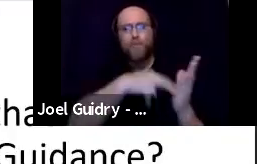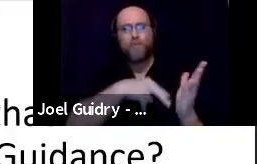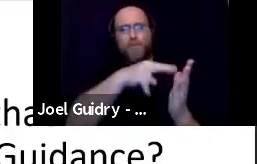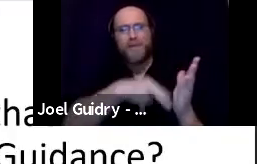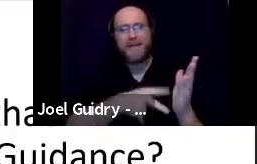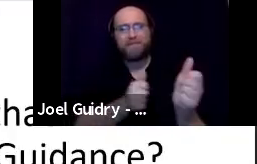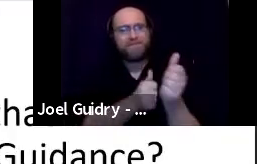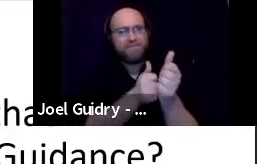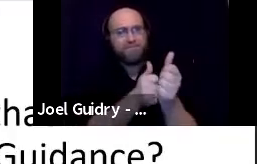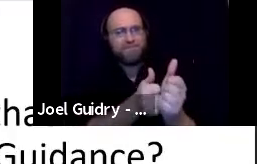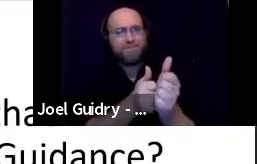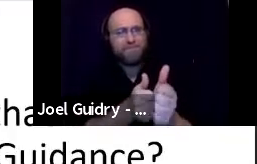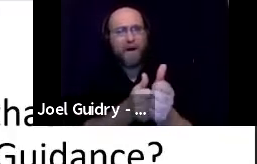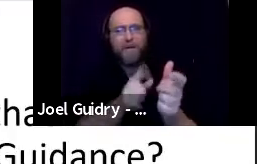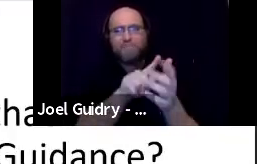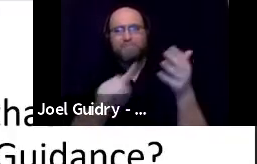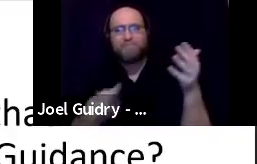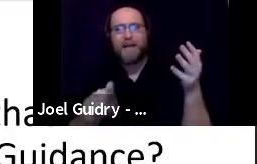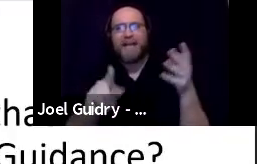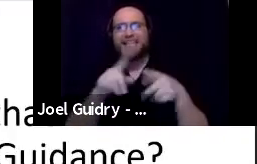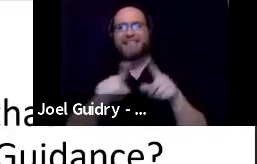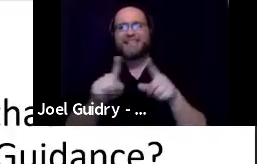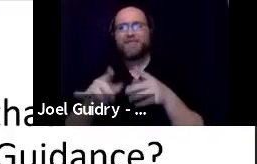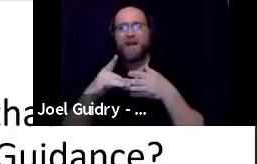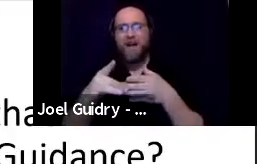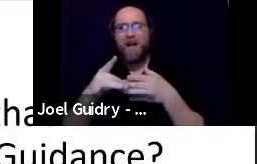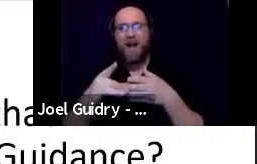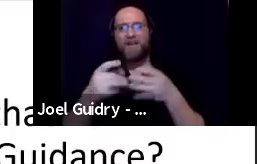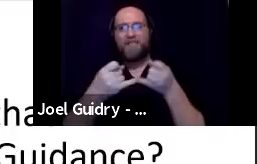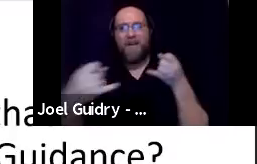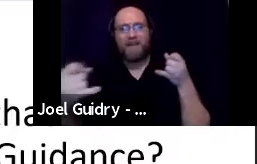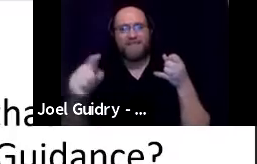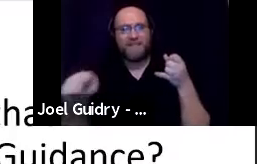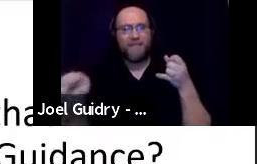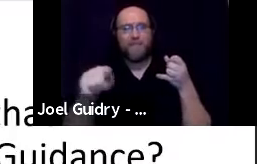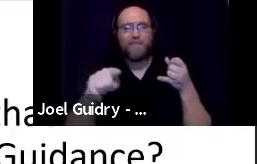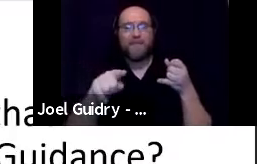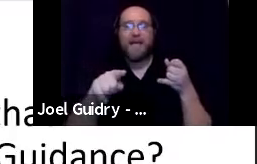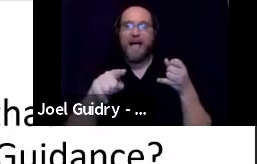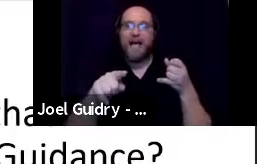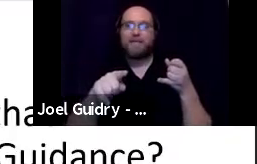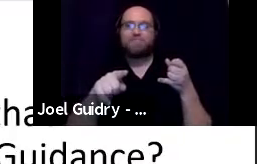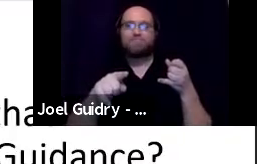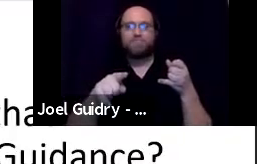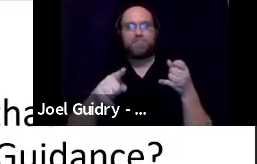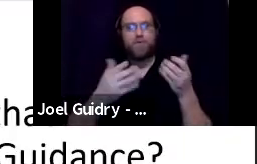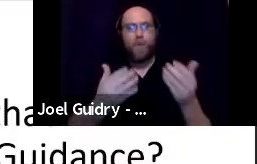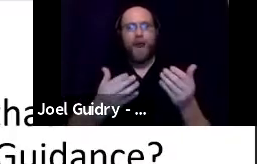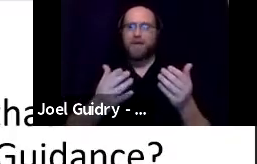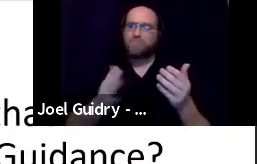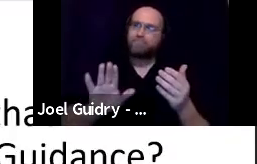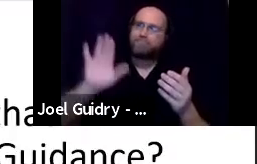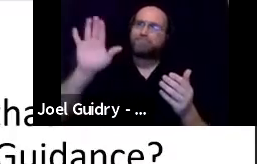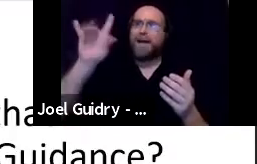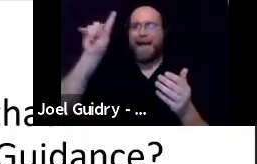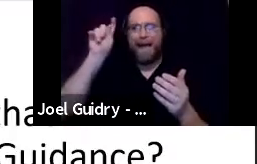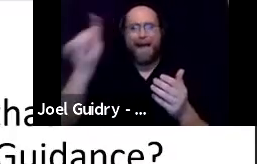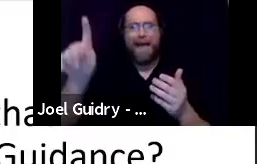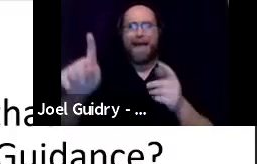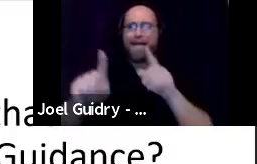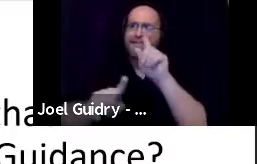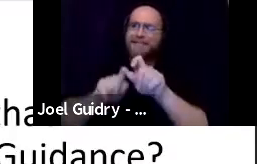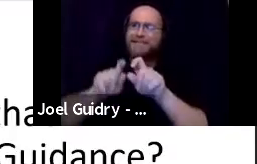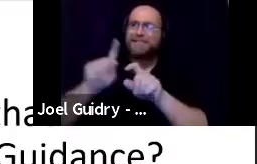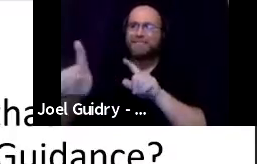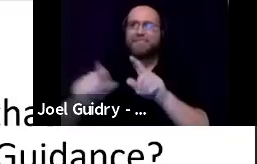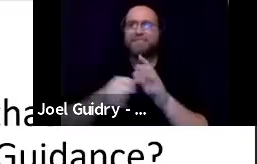regards to these different guidelines that are there, and ask those questions. So that's the first piece.